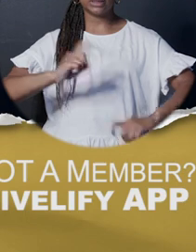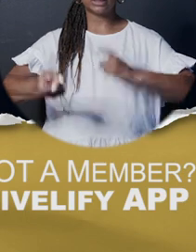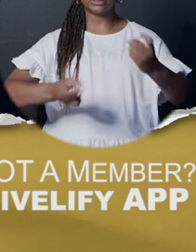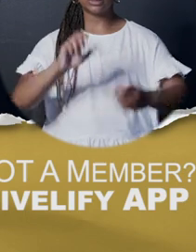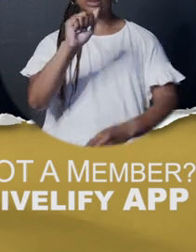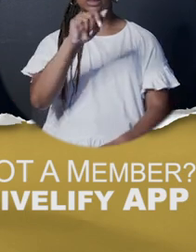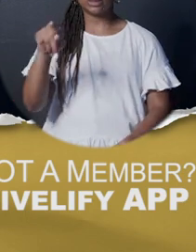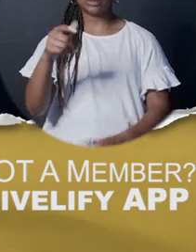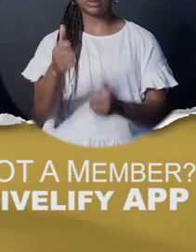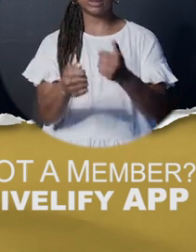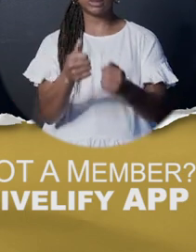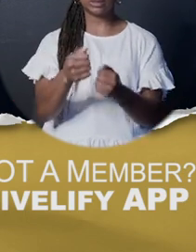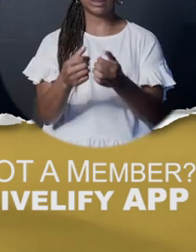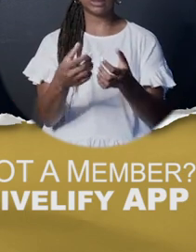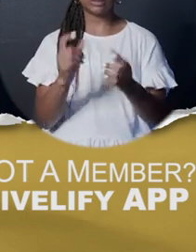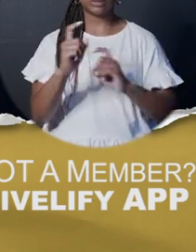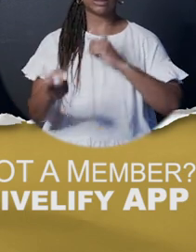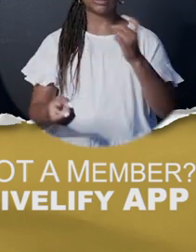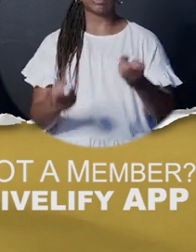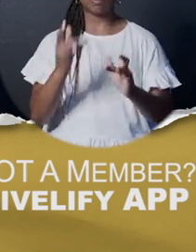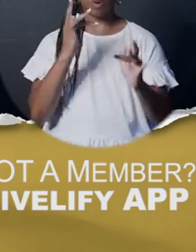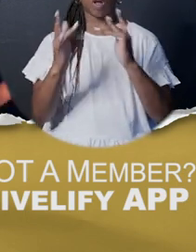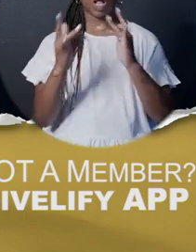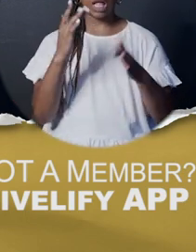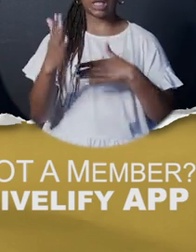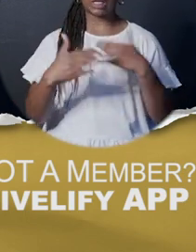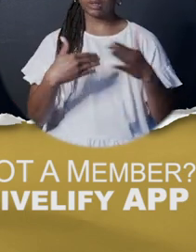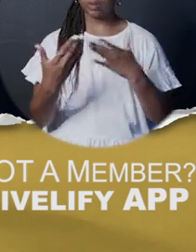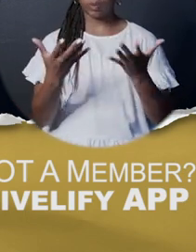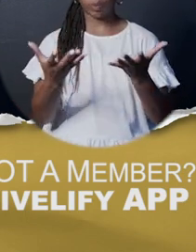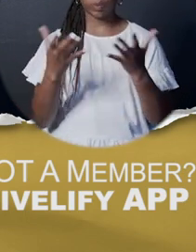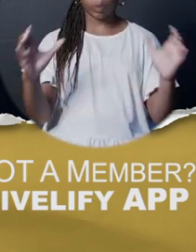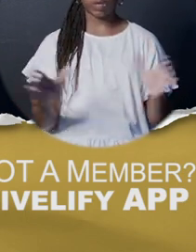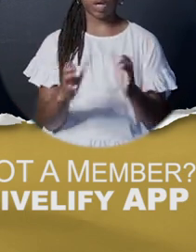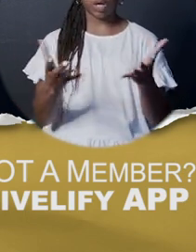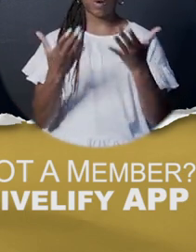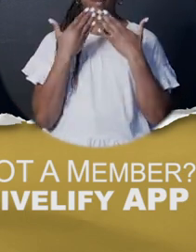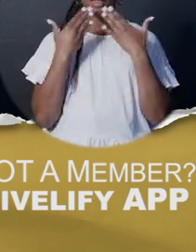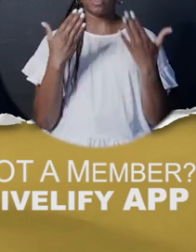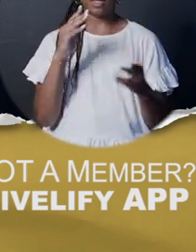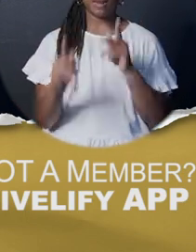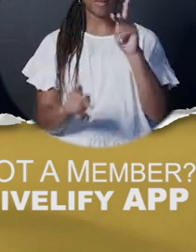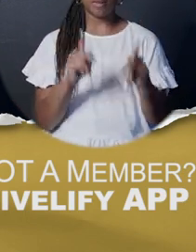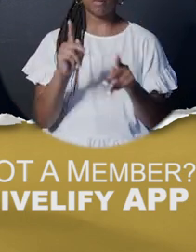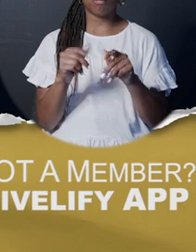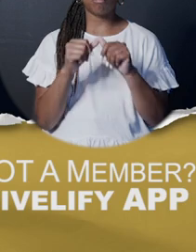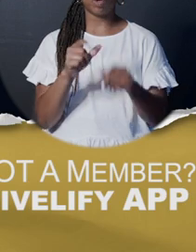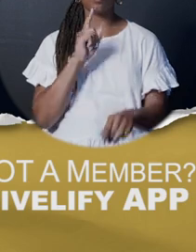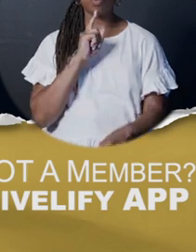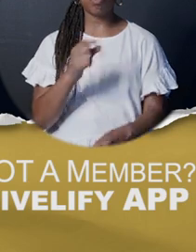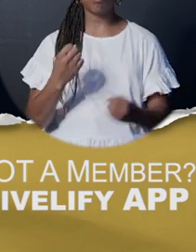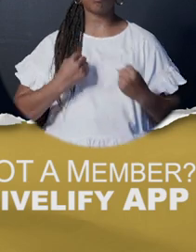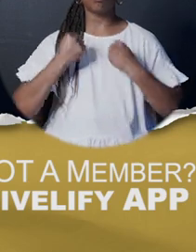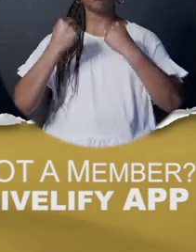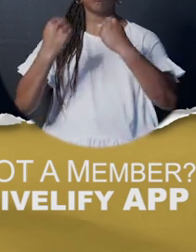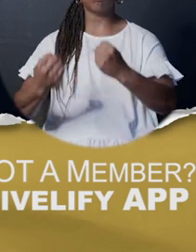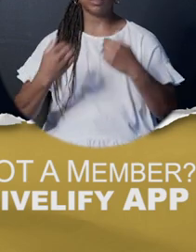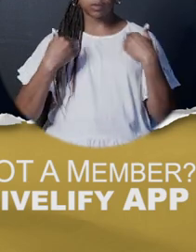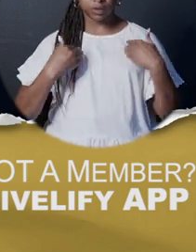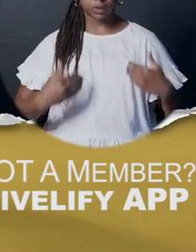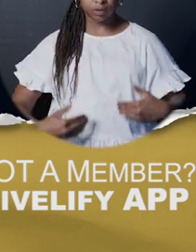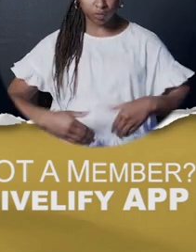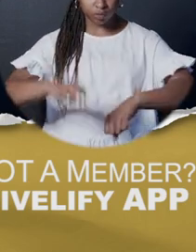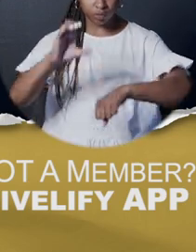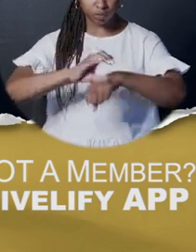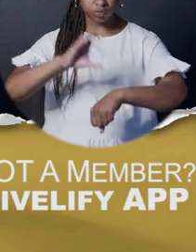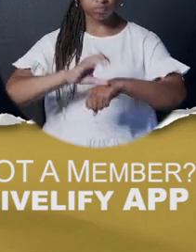how you can give through our app. You can text to give. You can give online any way you want to do it. And I want to thank the people who have actually driven to